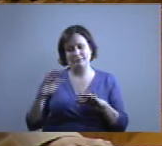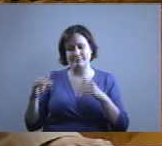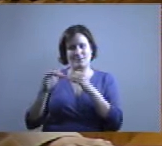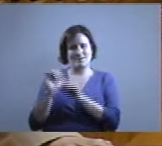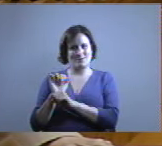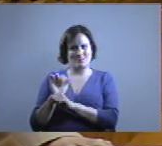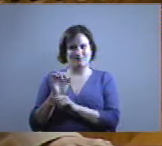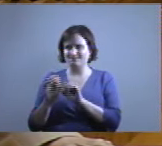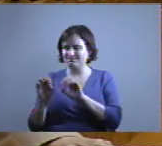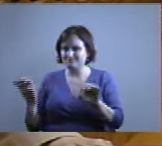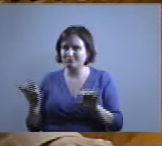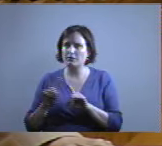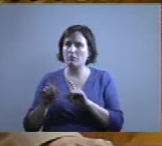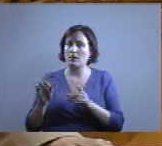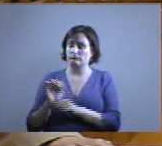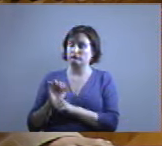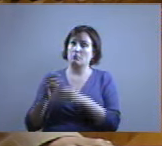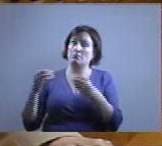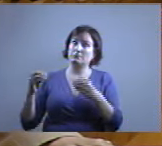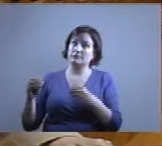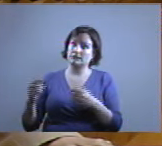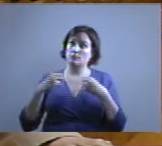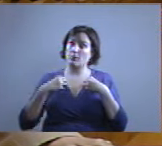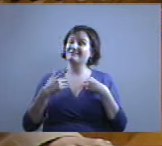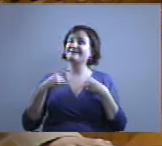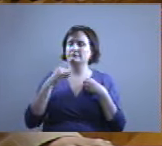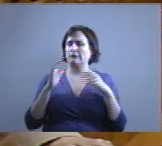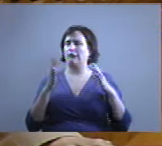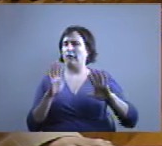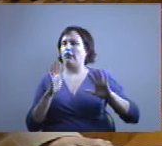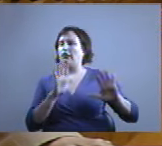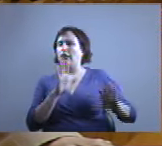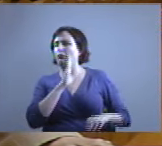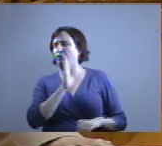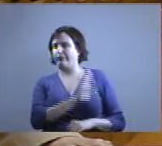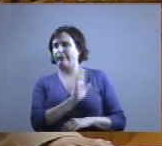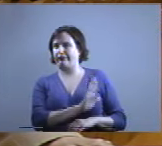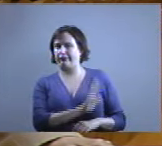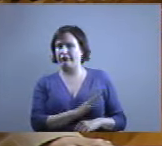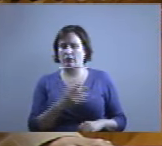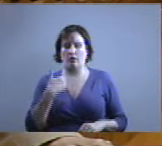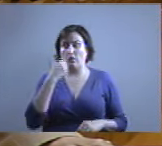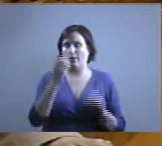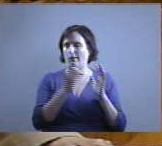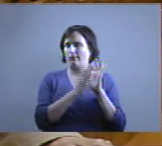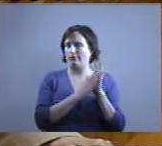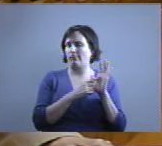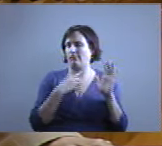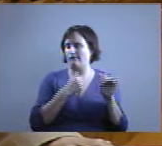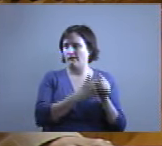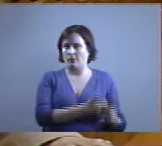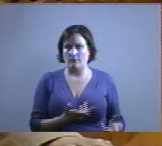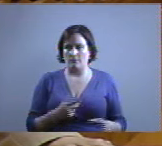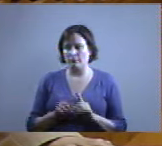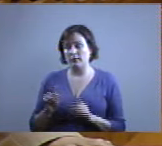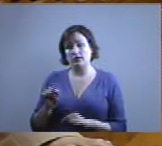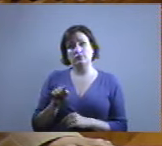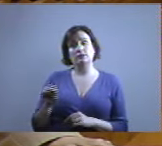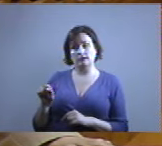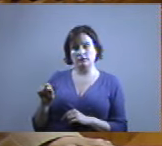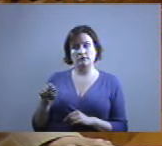with resistance from a lot of employers, hence this bill. It is clear that there are employers who are determined to maintain the status quo despite the existence